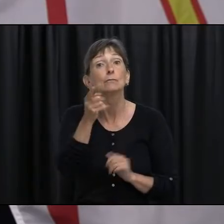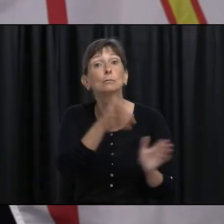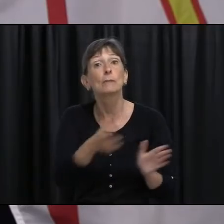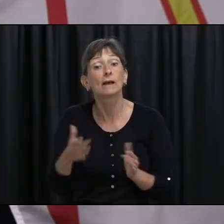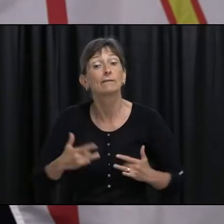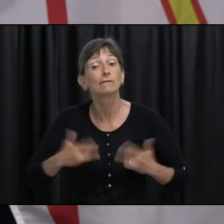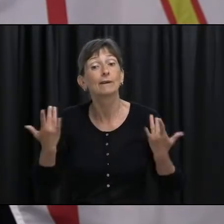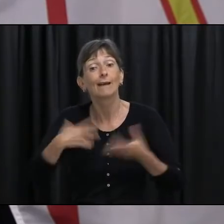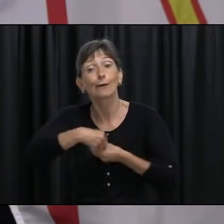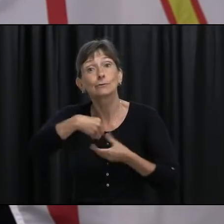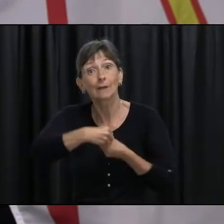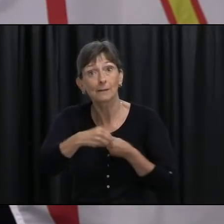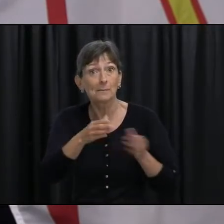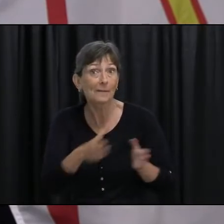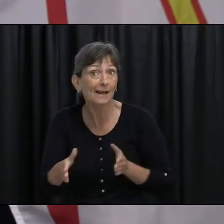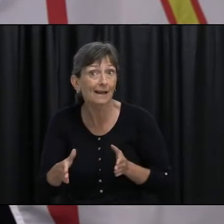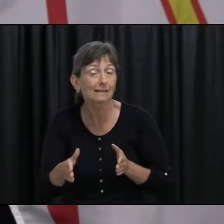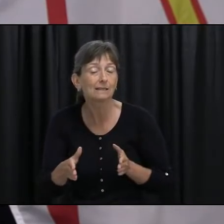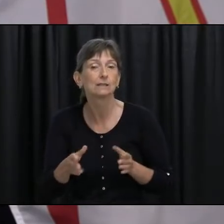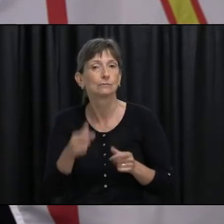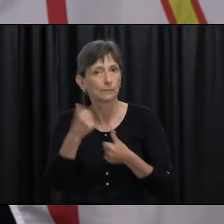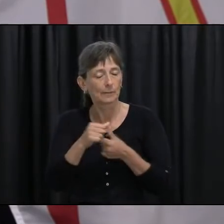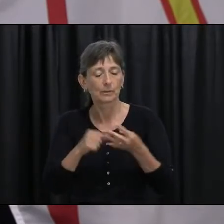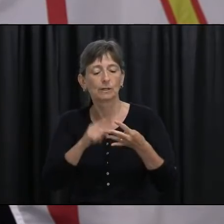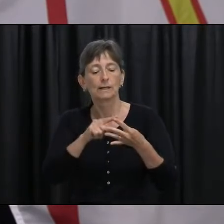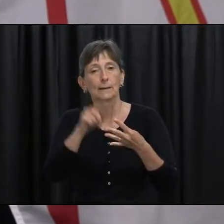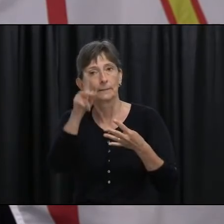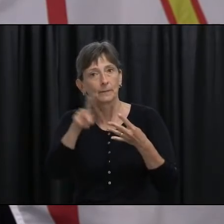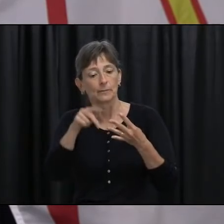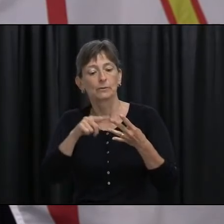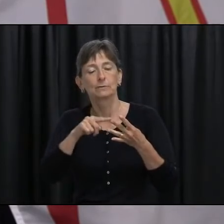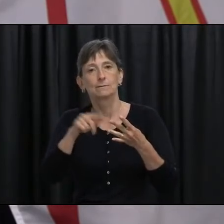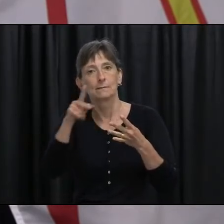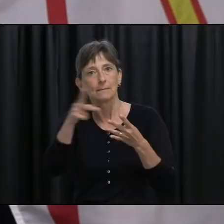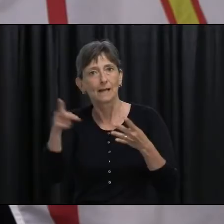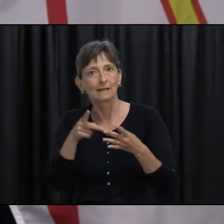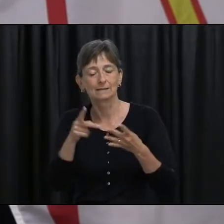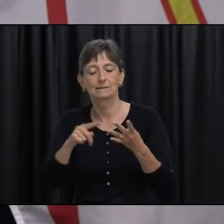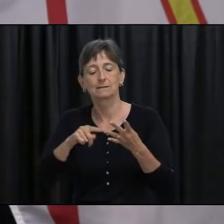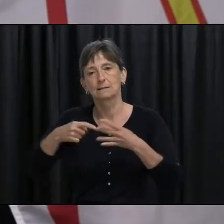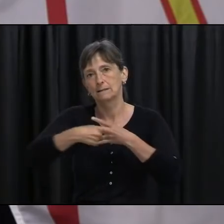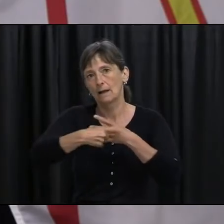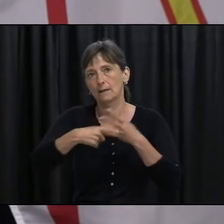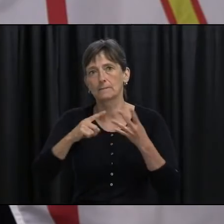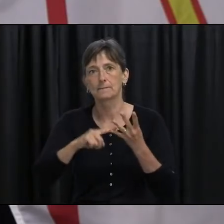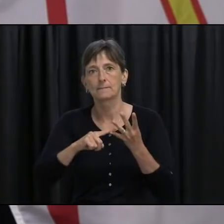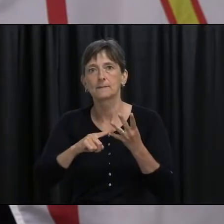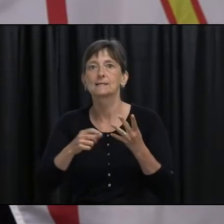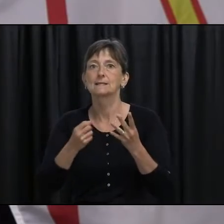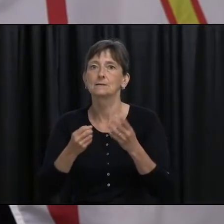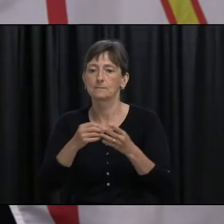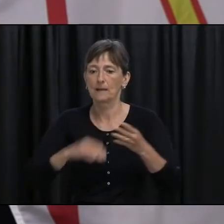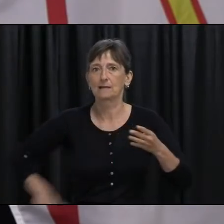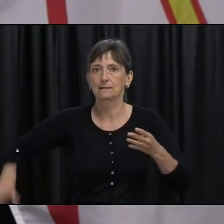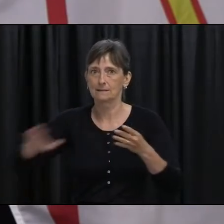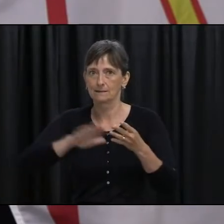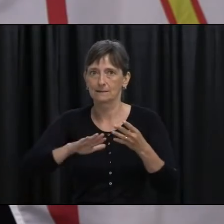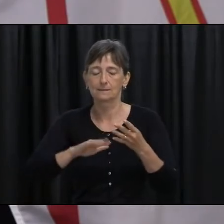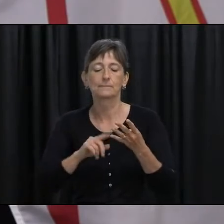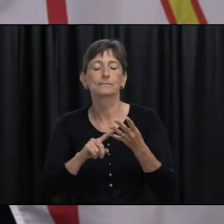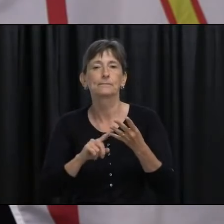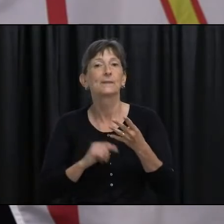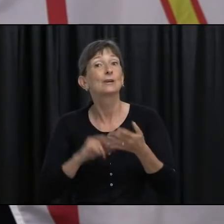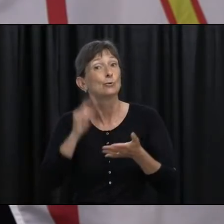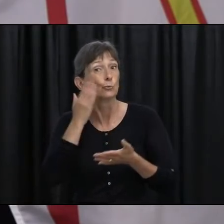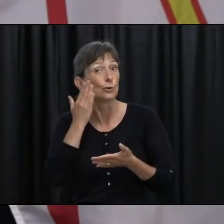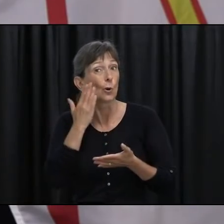summer, please keep in mind 4 important words: people, space, time, and place. We know the greater number of people we interact with, the greater the